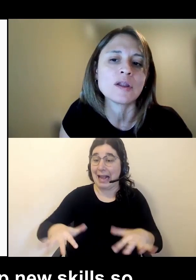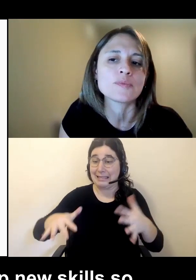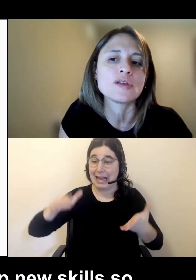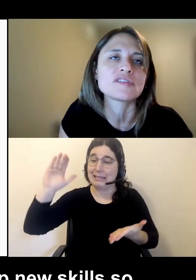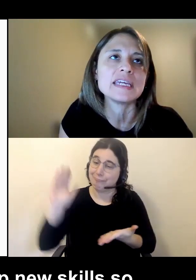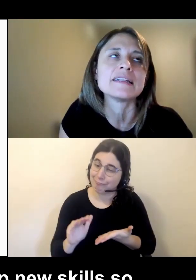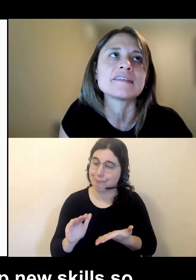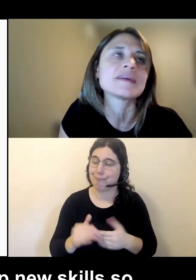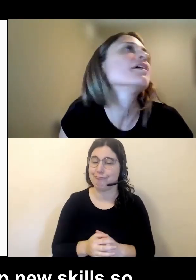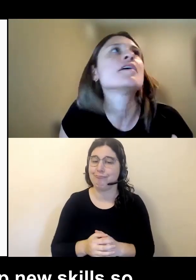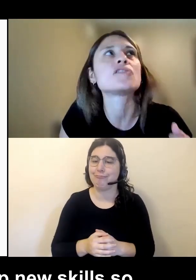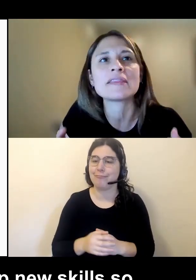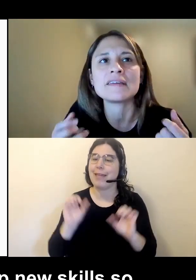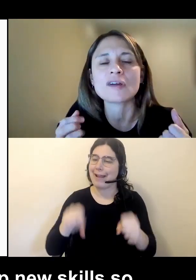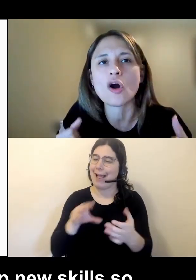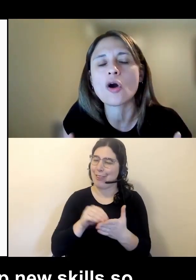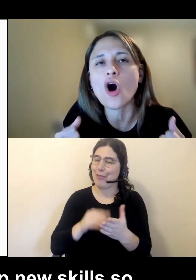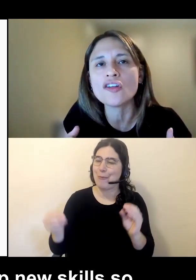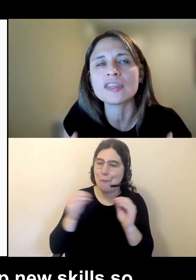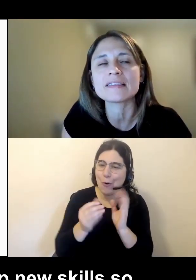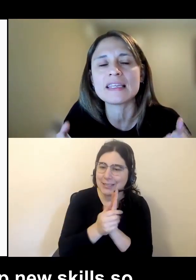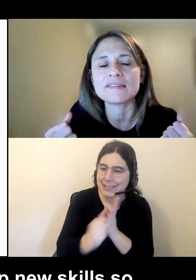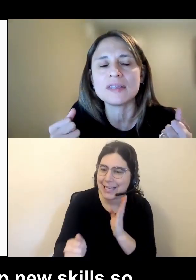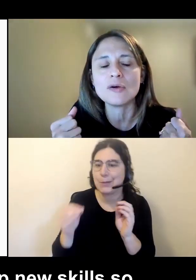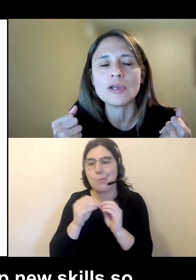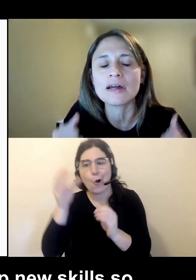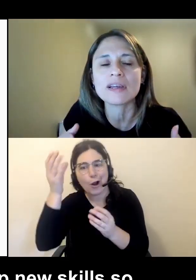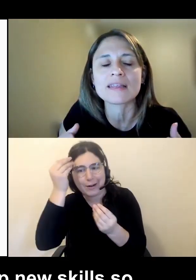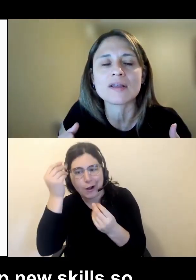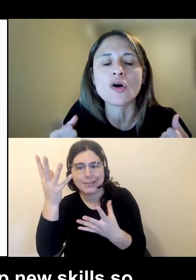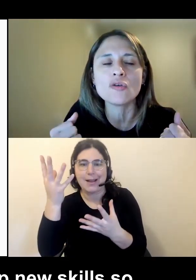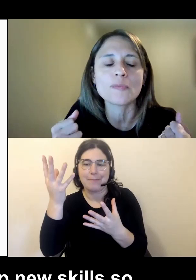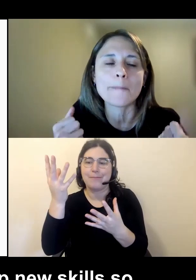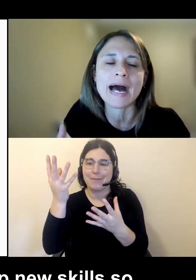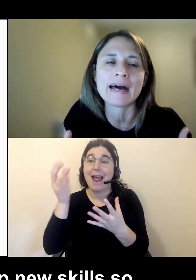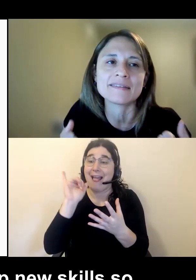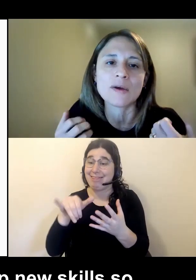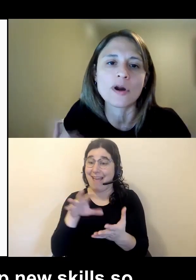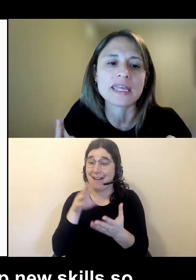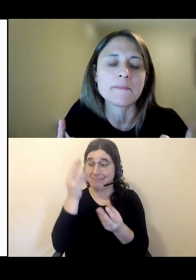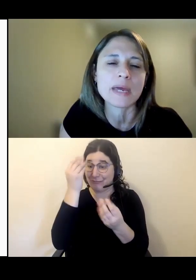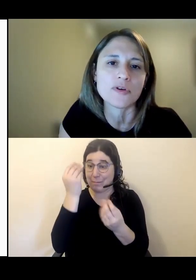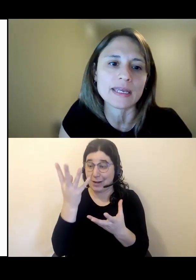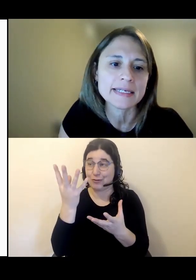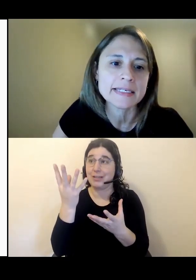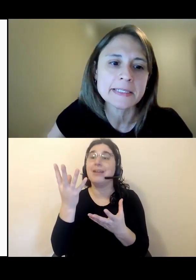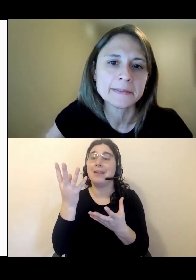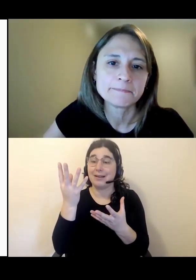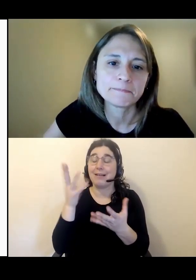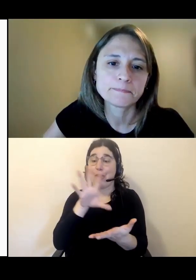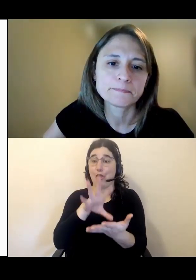and develop new skills, so that this content, this new learning, goes past the working memory.